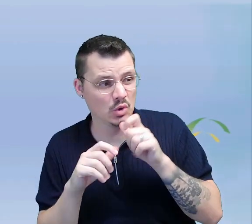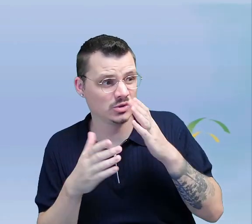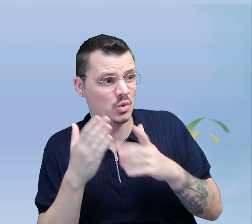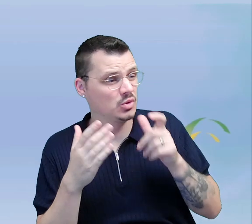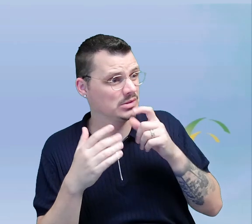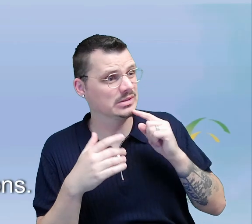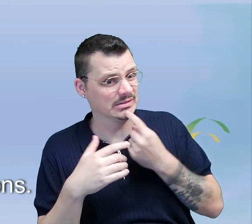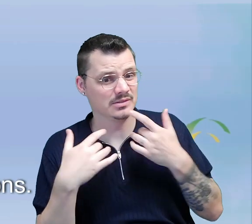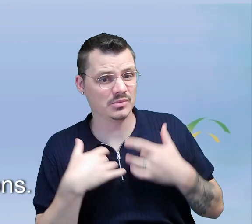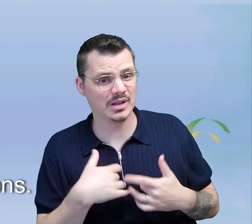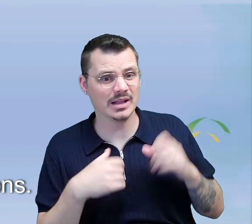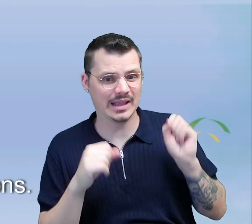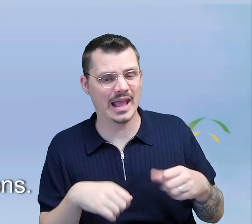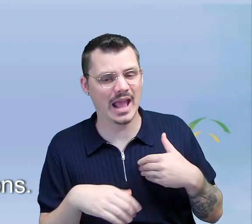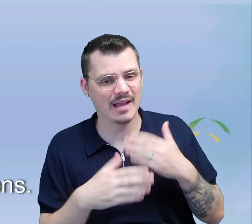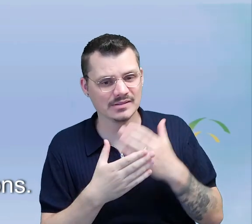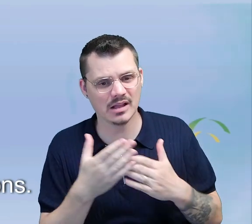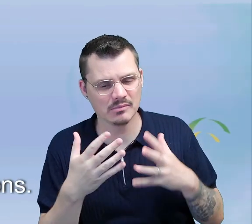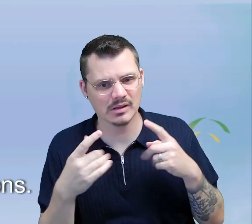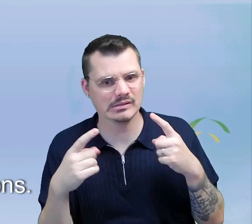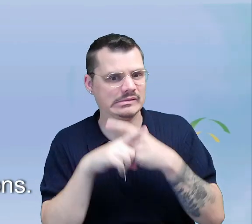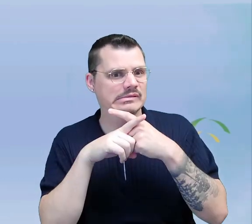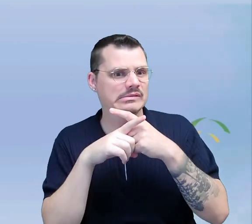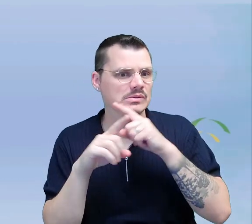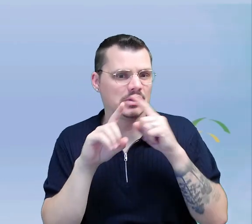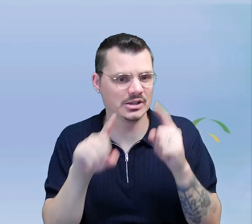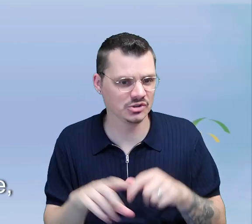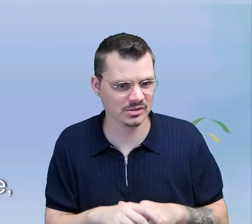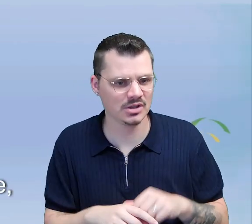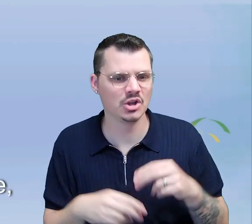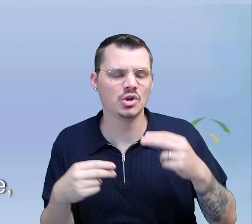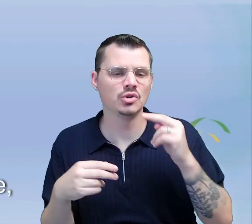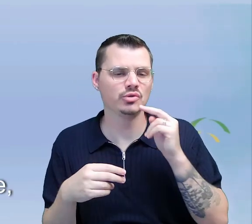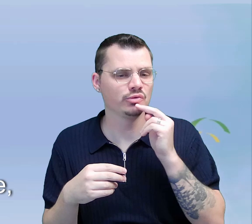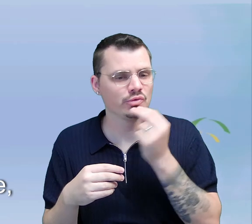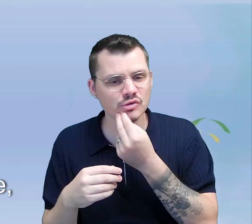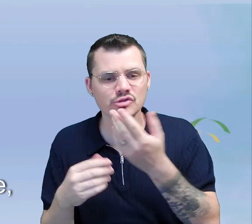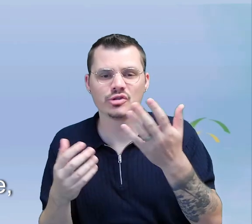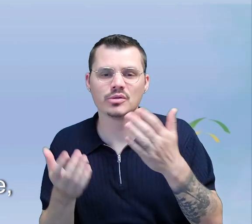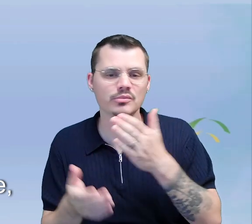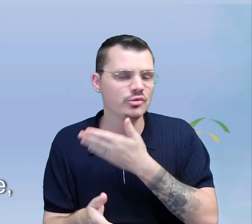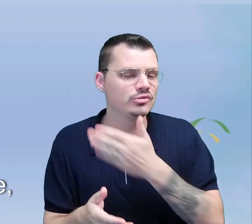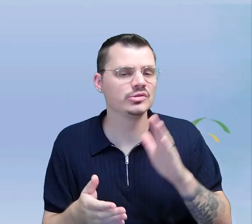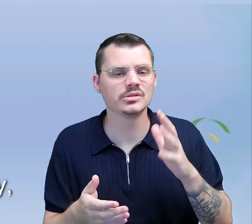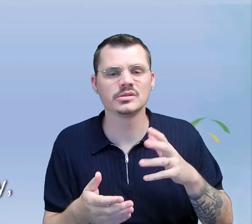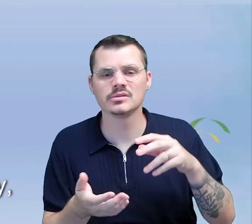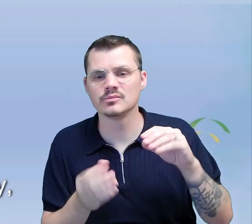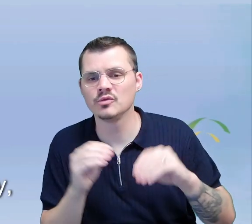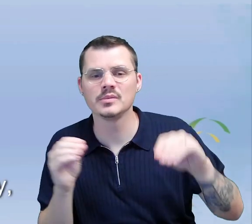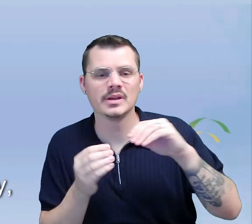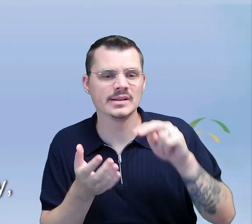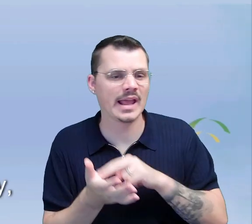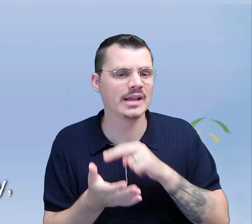deeply depressed can have terribly paradoxical reactions. Nutrition, music, movement, dance,